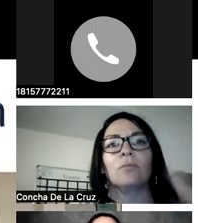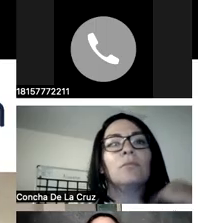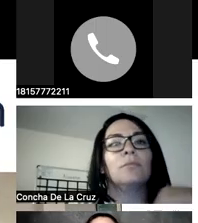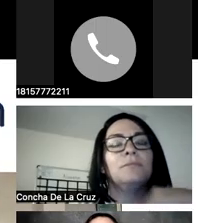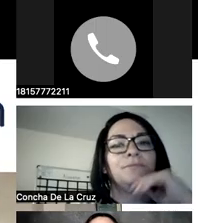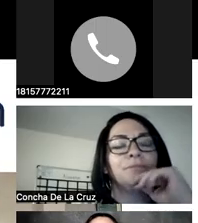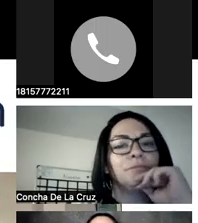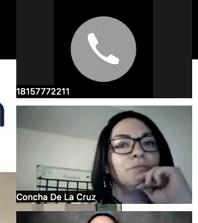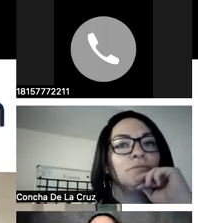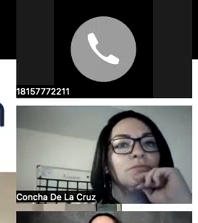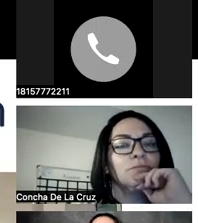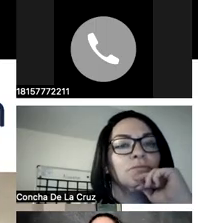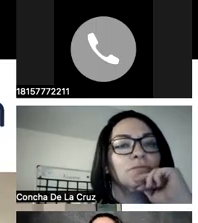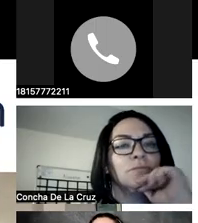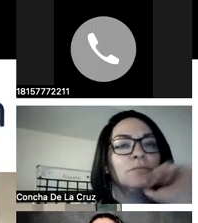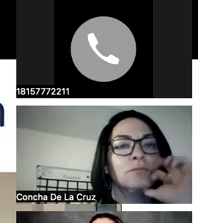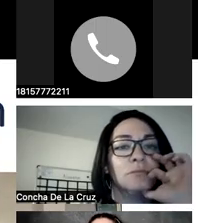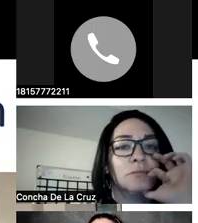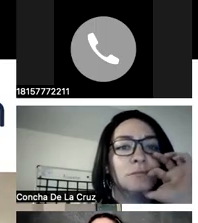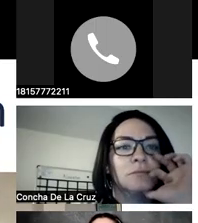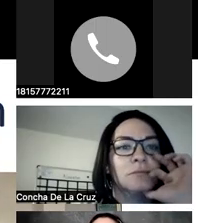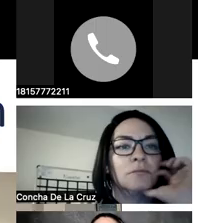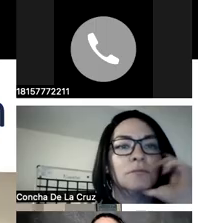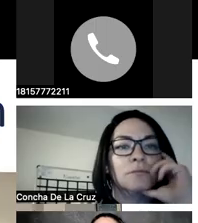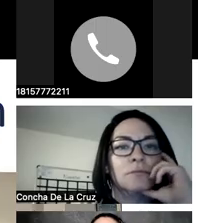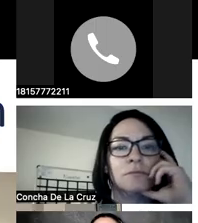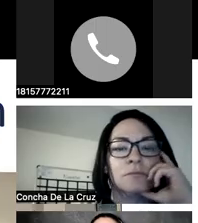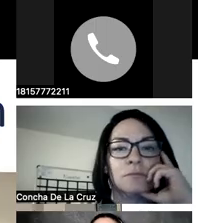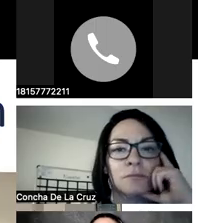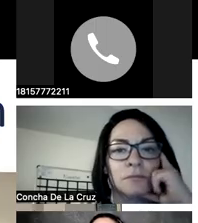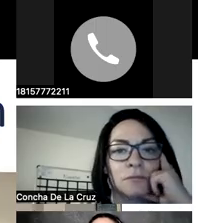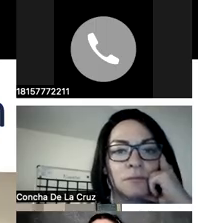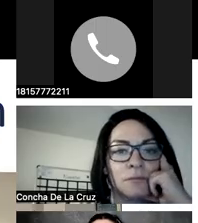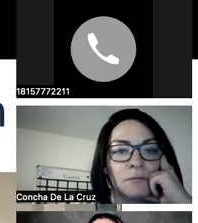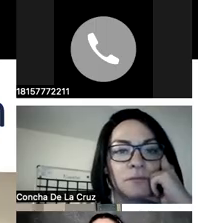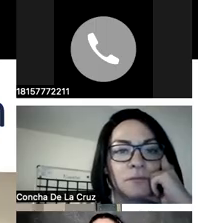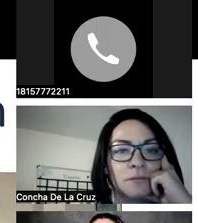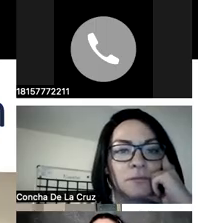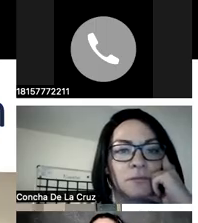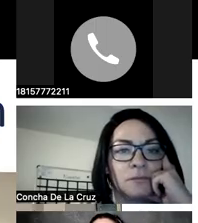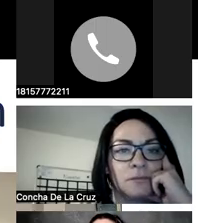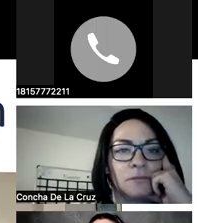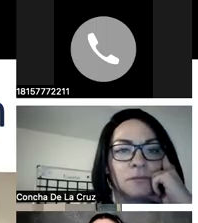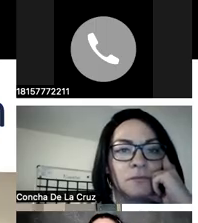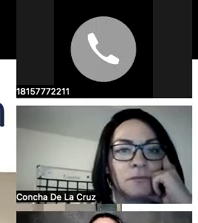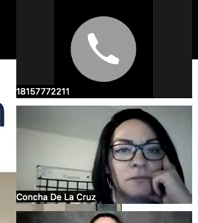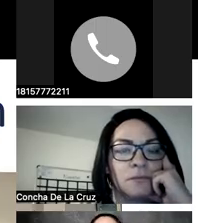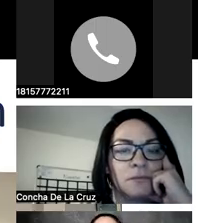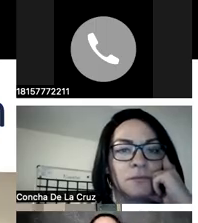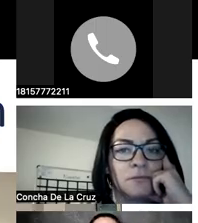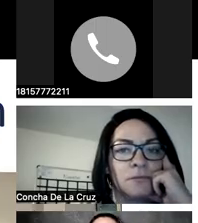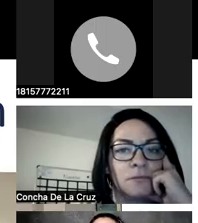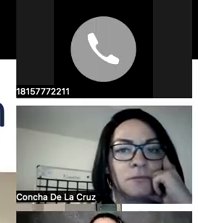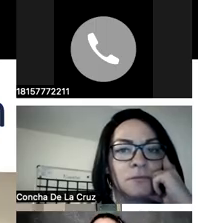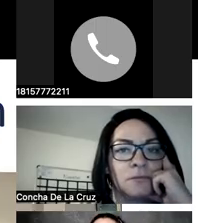So something else I wanted to highlight was the Fox Valley Community Conversation. This was led by